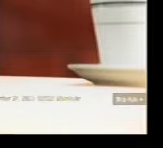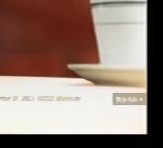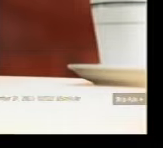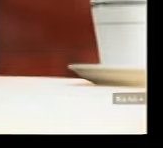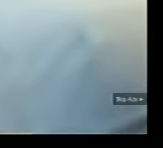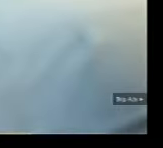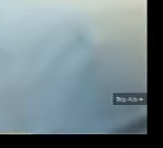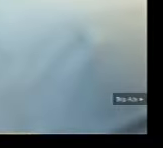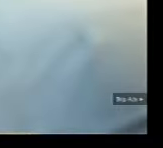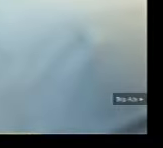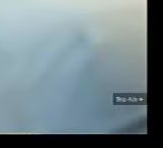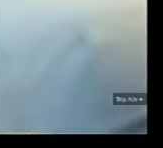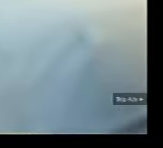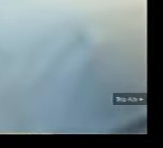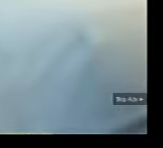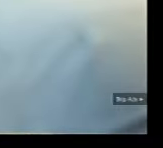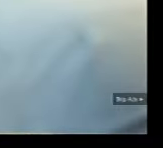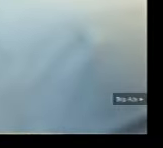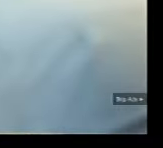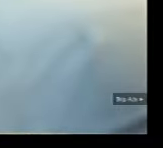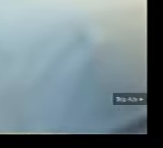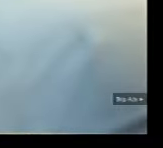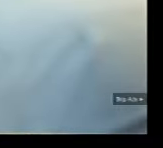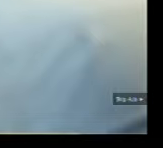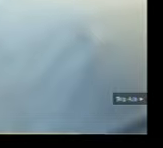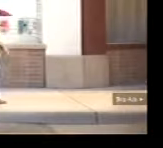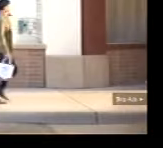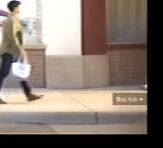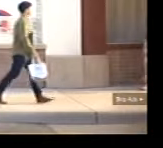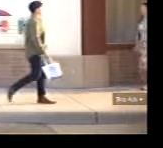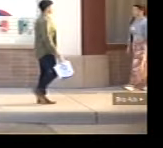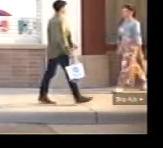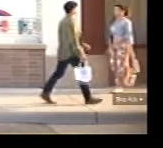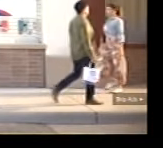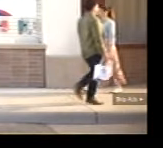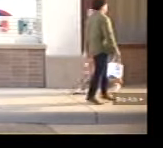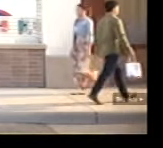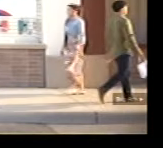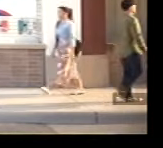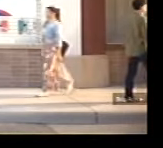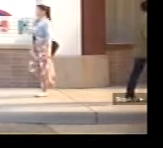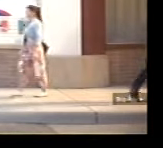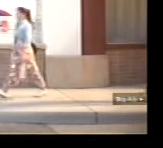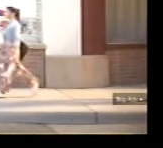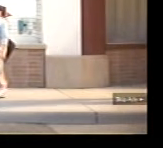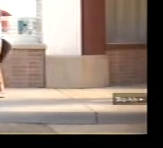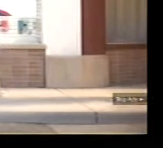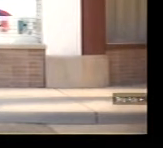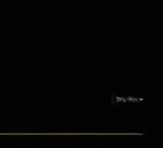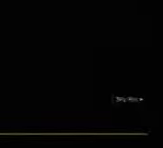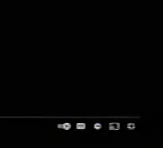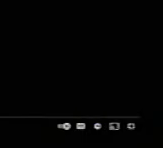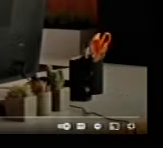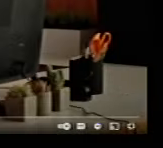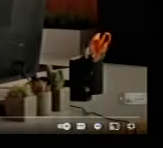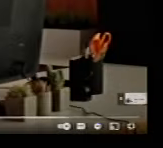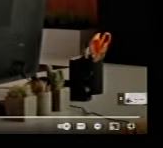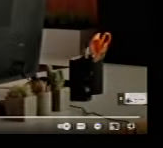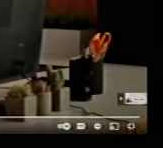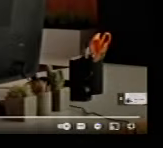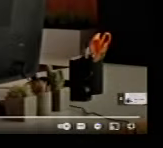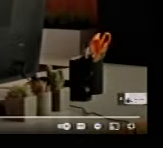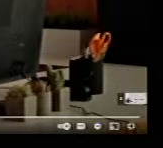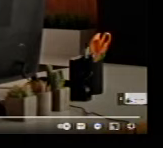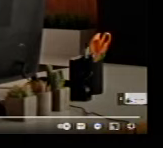price protected. You know, I respect a female entrepreneur. U.S. Cellular, where every plan is price protected. Hi,